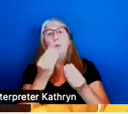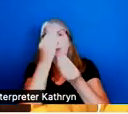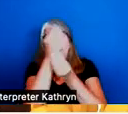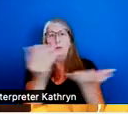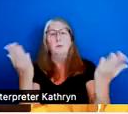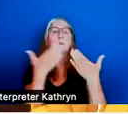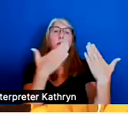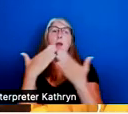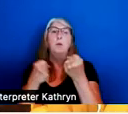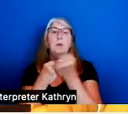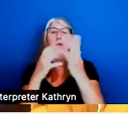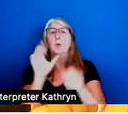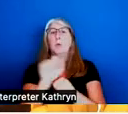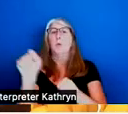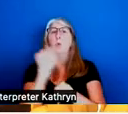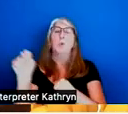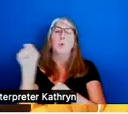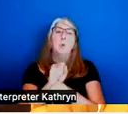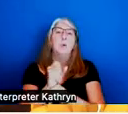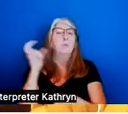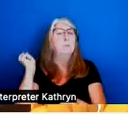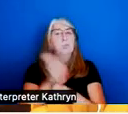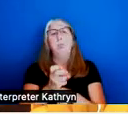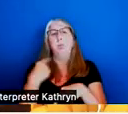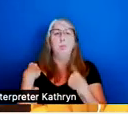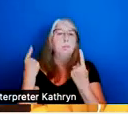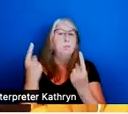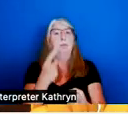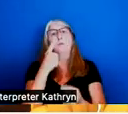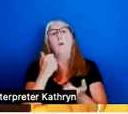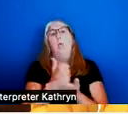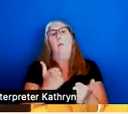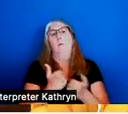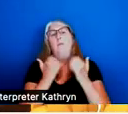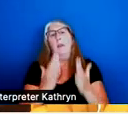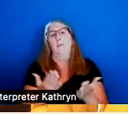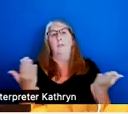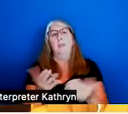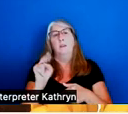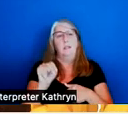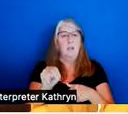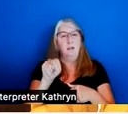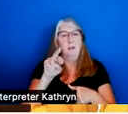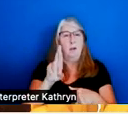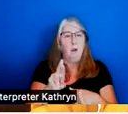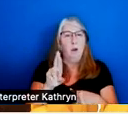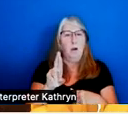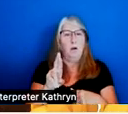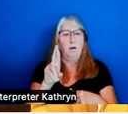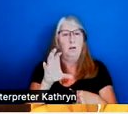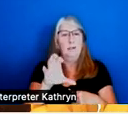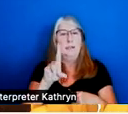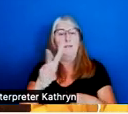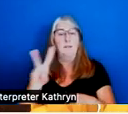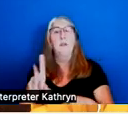the advocates who work tirelessly to help survivors. At NRCDV, we are focused on dismantling anti-Blackness, both as